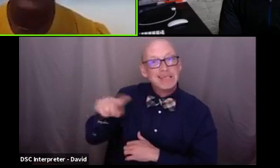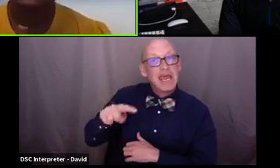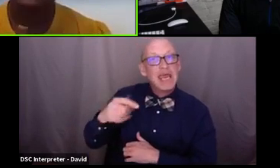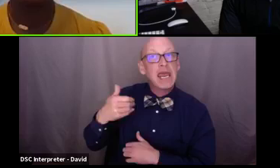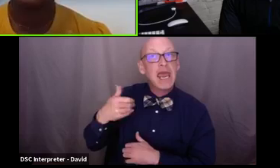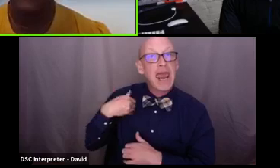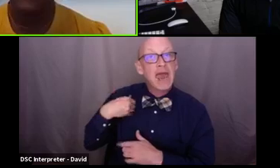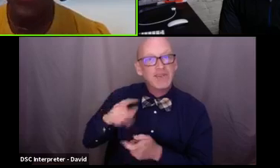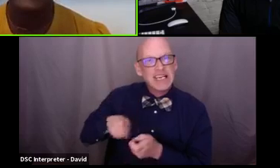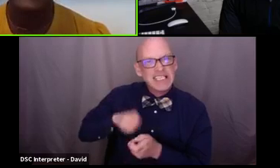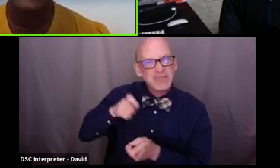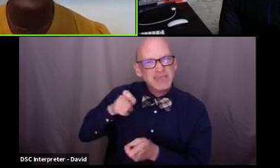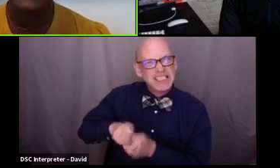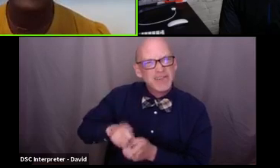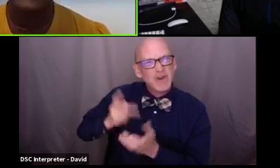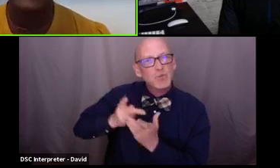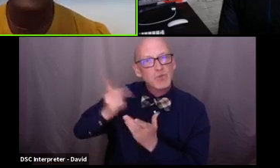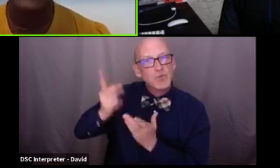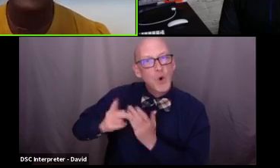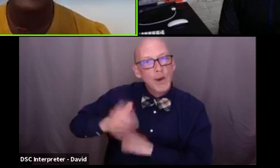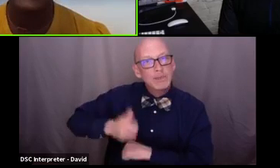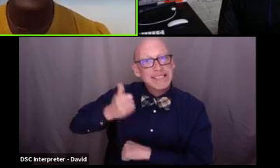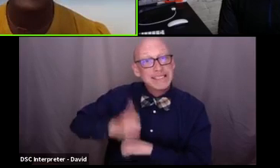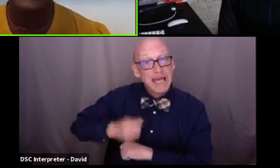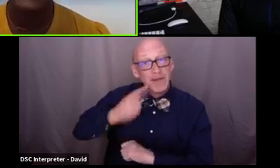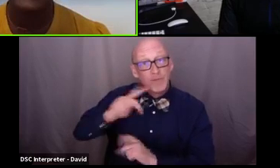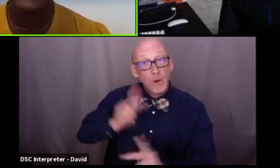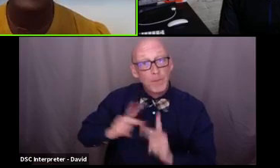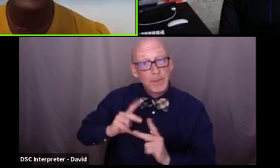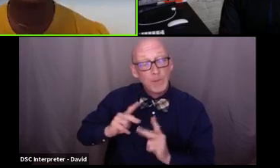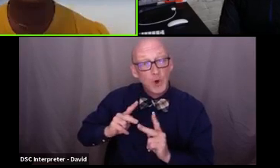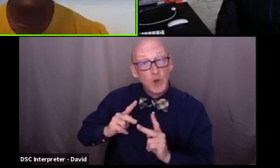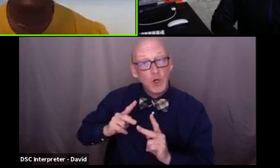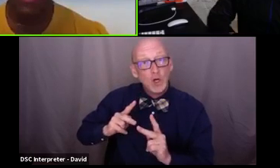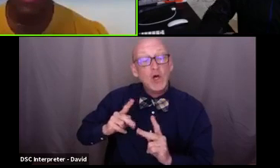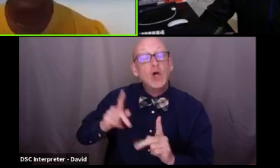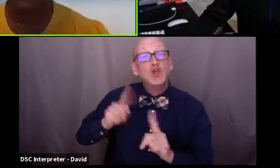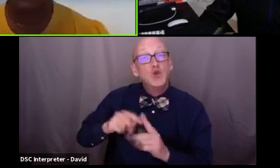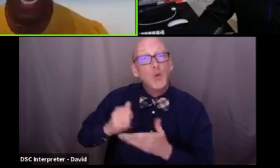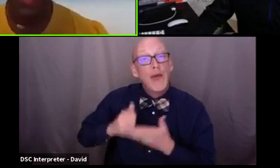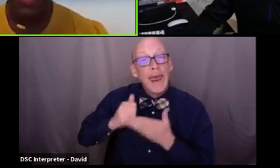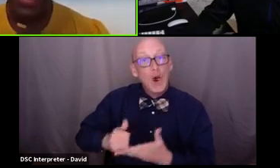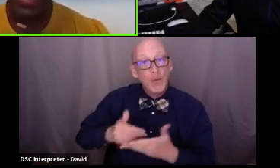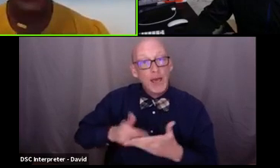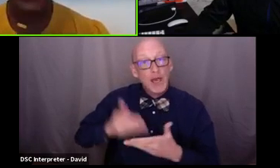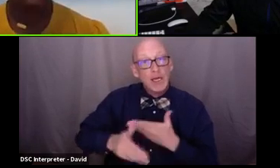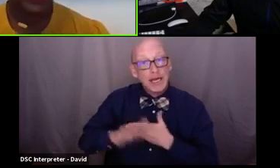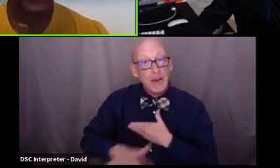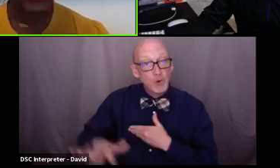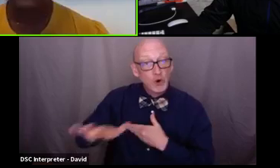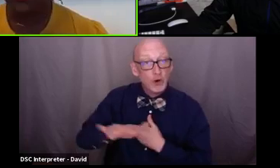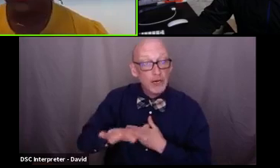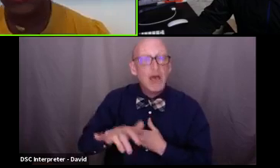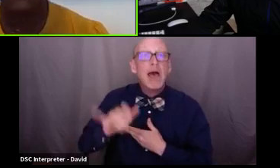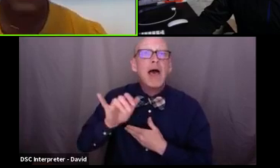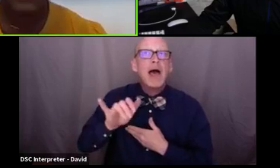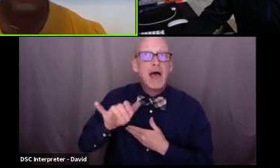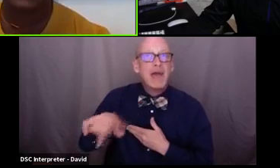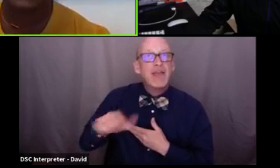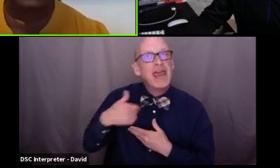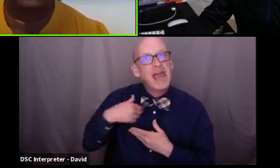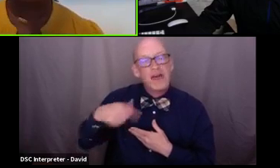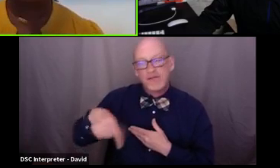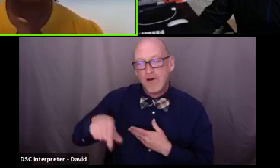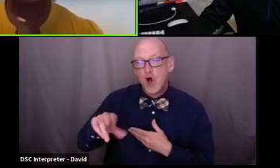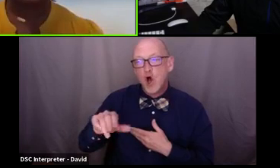earmarked certain programs and things like that that are geared specifically to helping those in that community. And so they actually have quotas, and obviously the bankers on